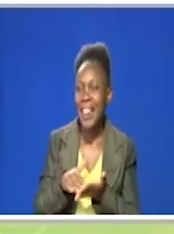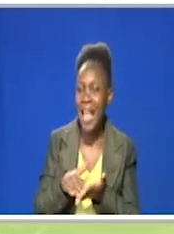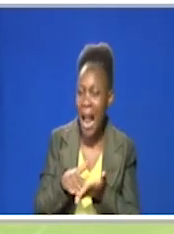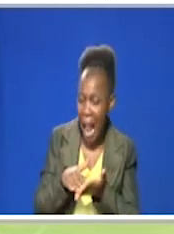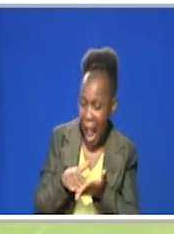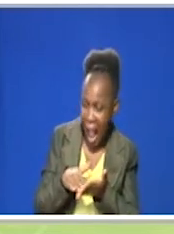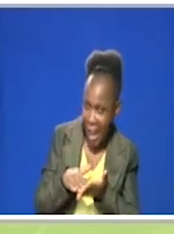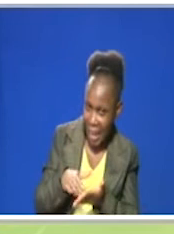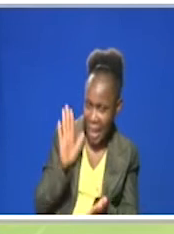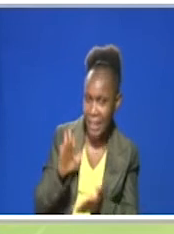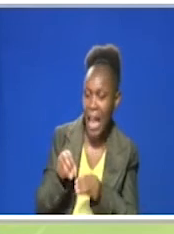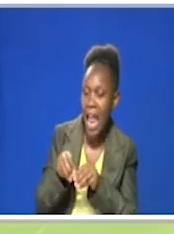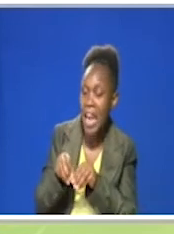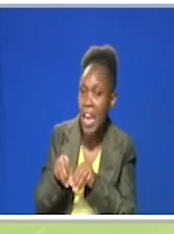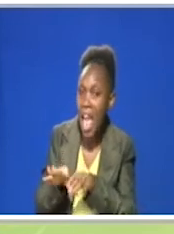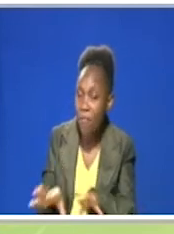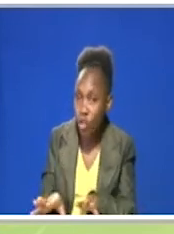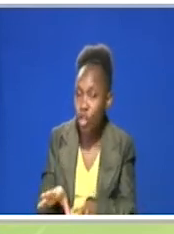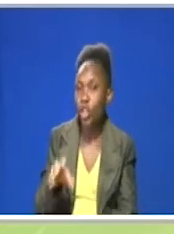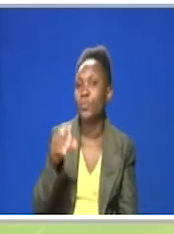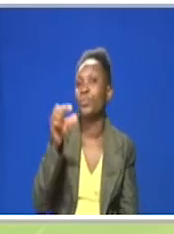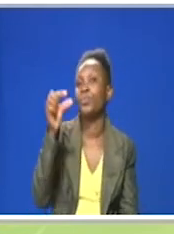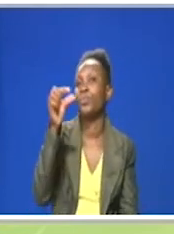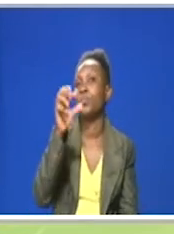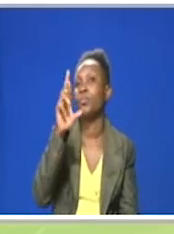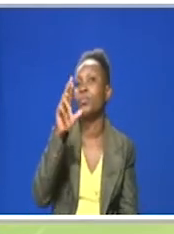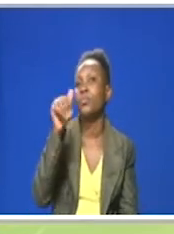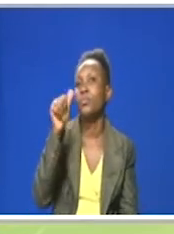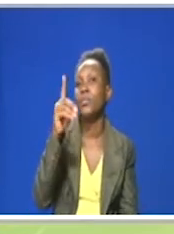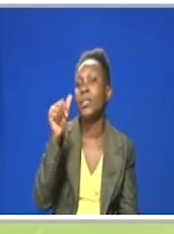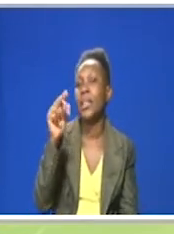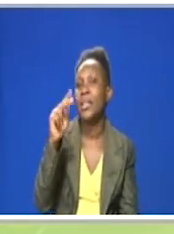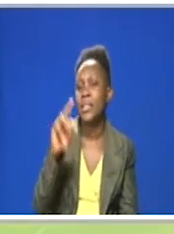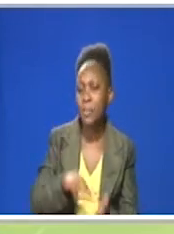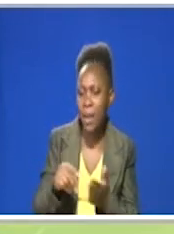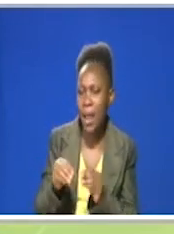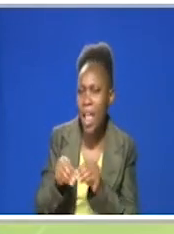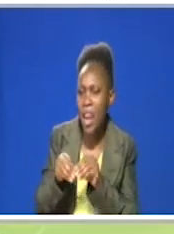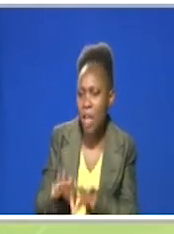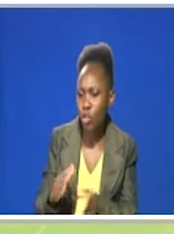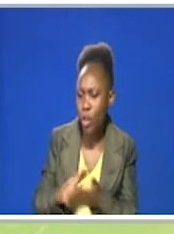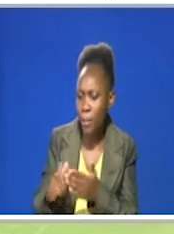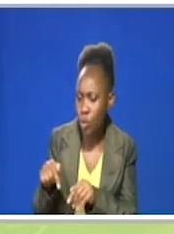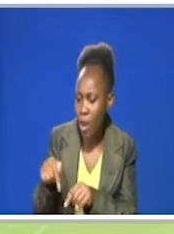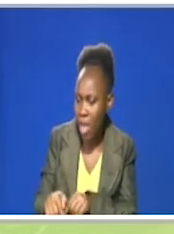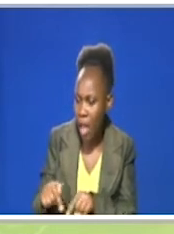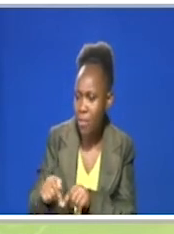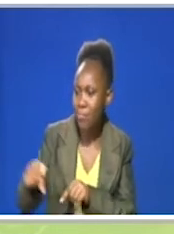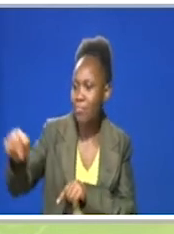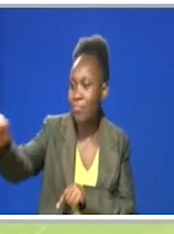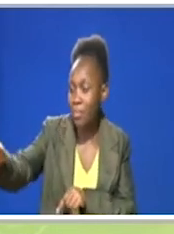diffusion gradient between the two points, the higher the rate of division.